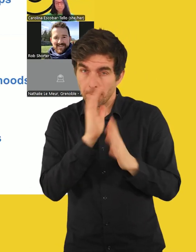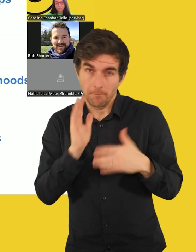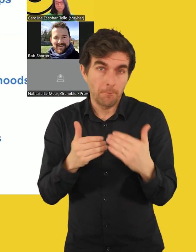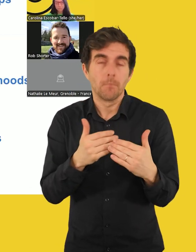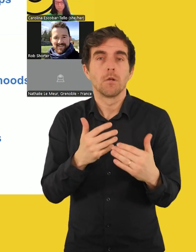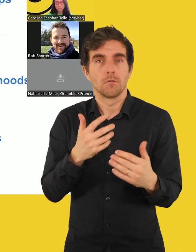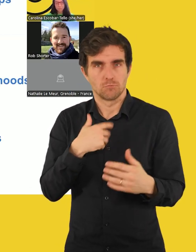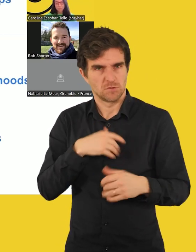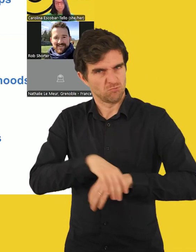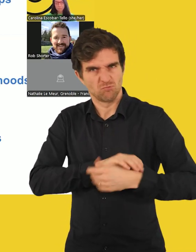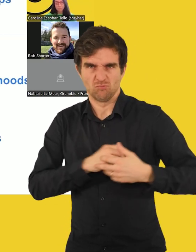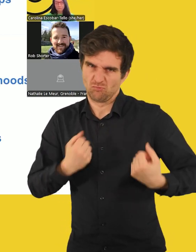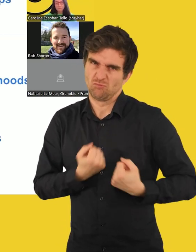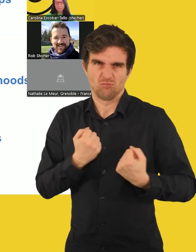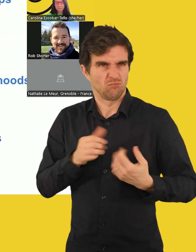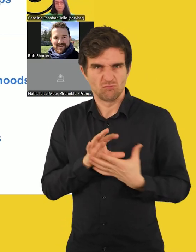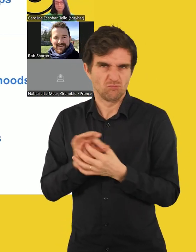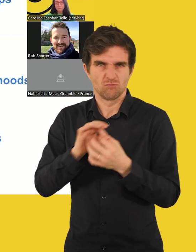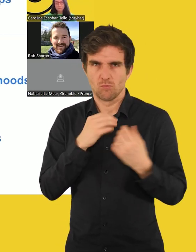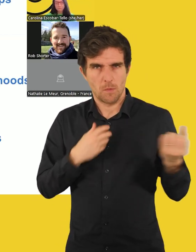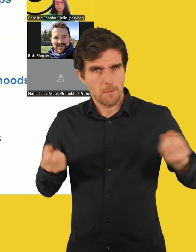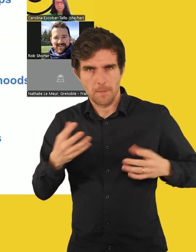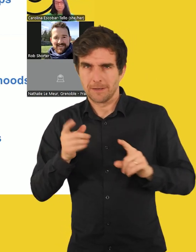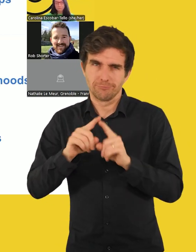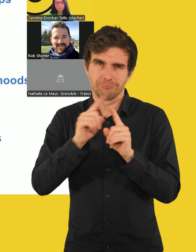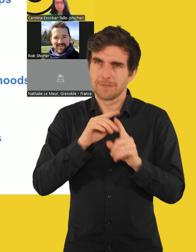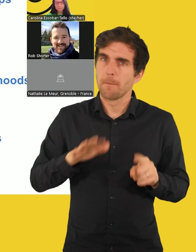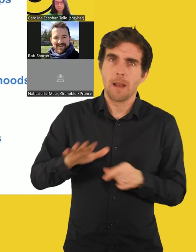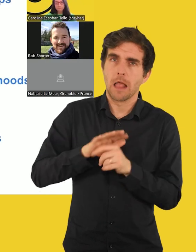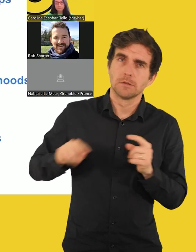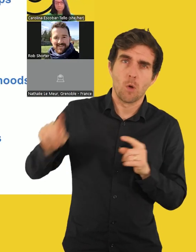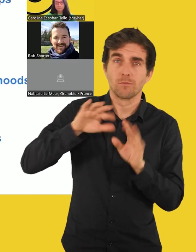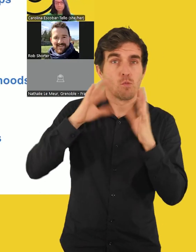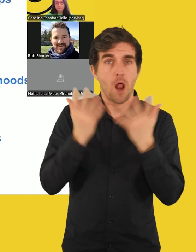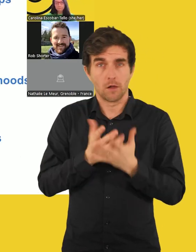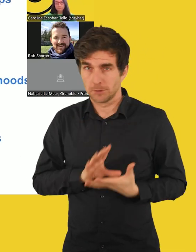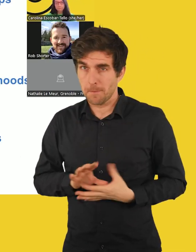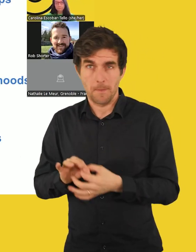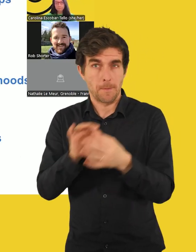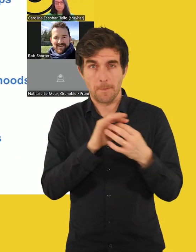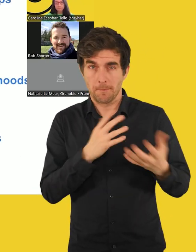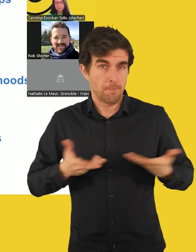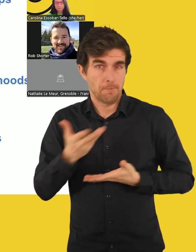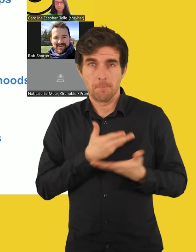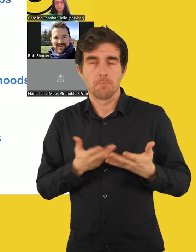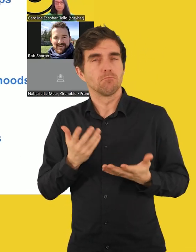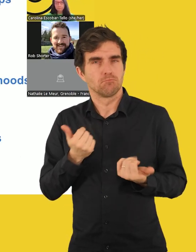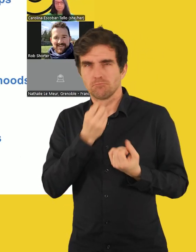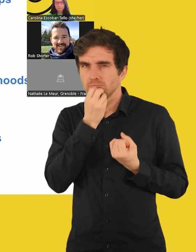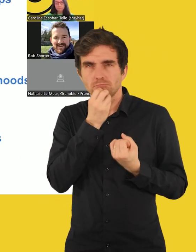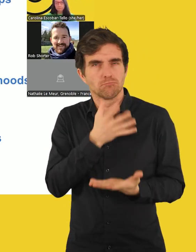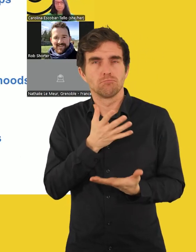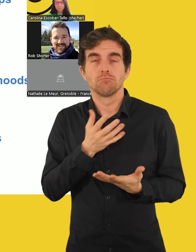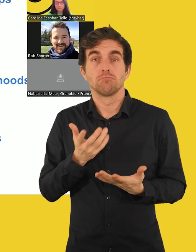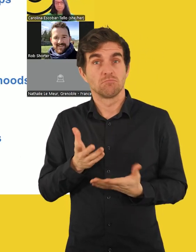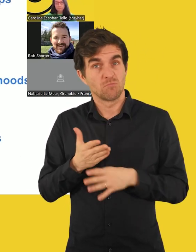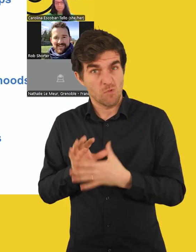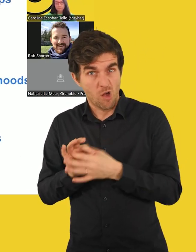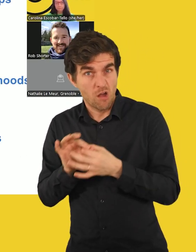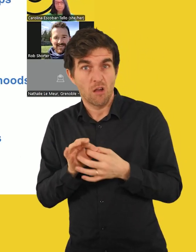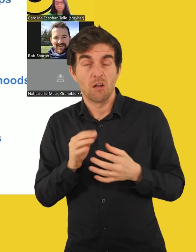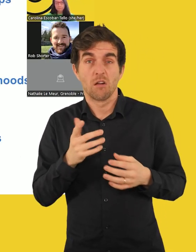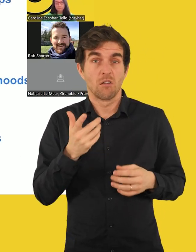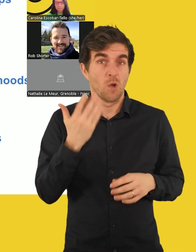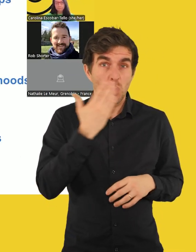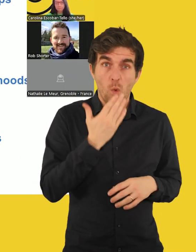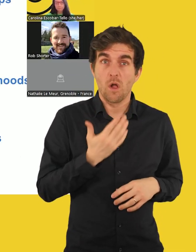with a vision that we stand for and that we're bringing to reality in many, many places. But we can feel we're getting stuck, whether we're working